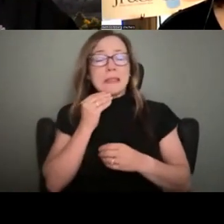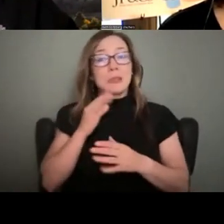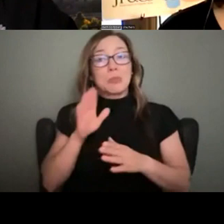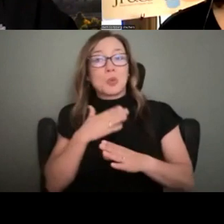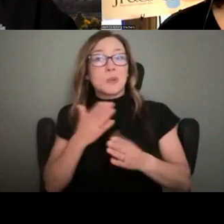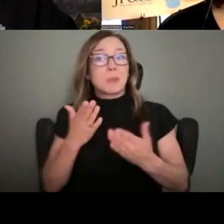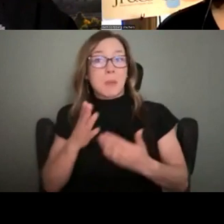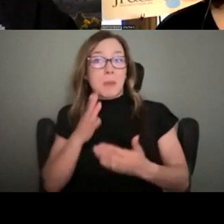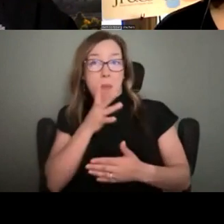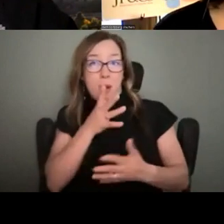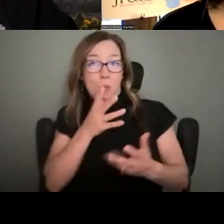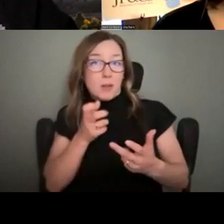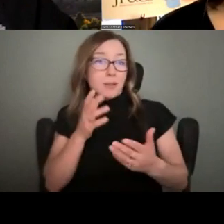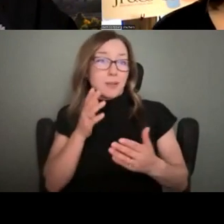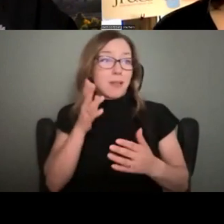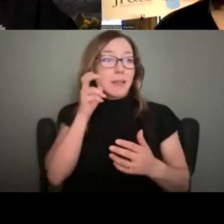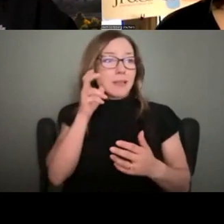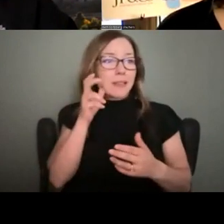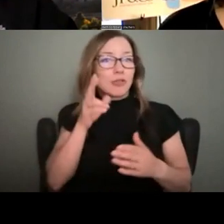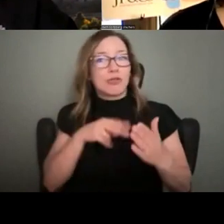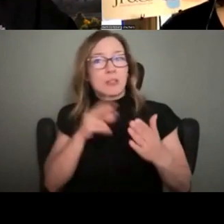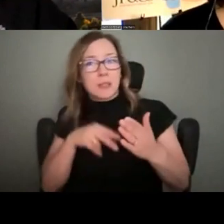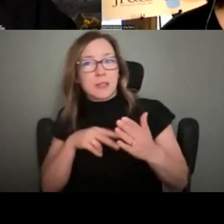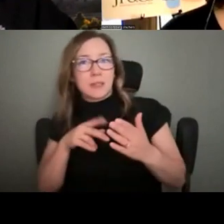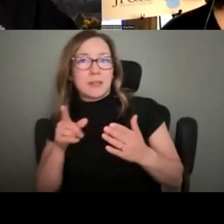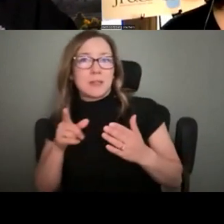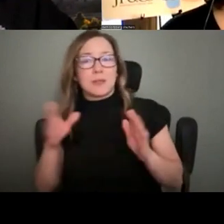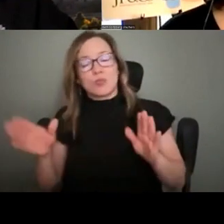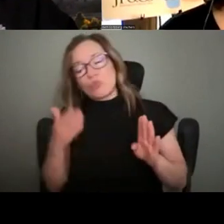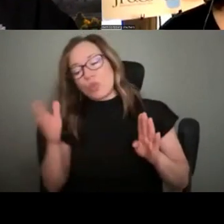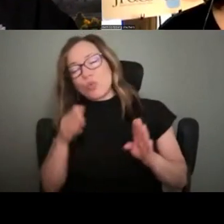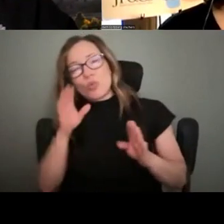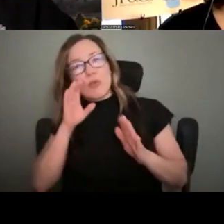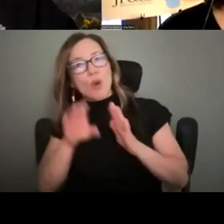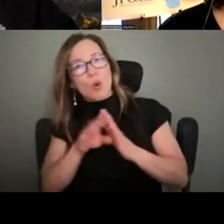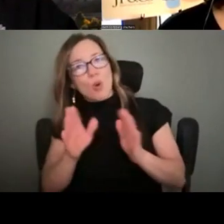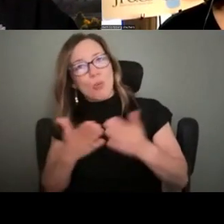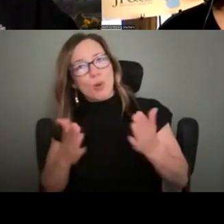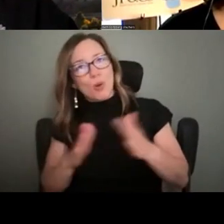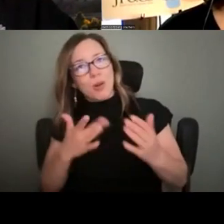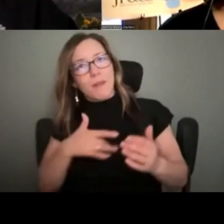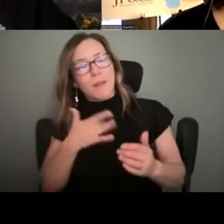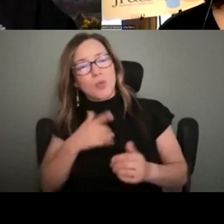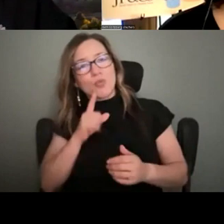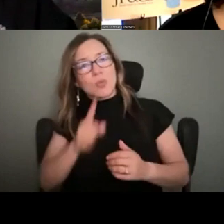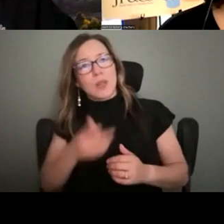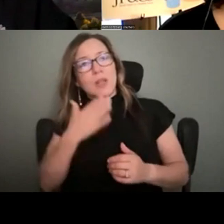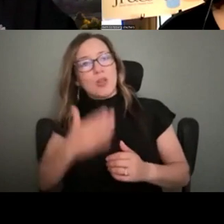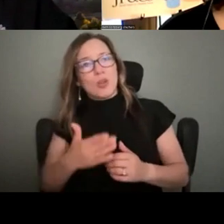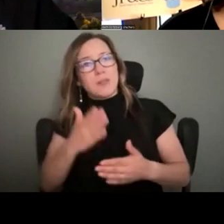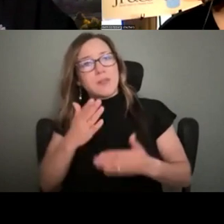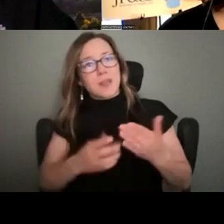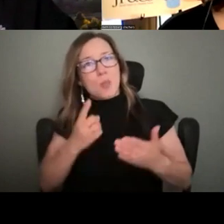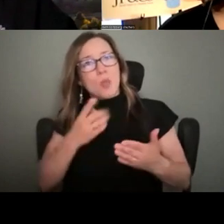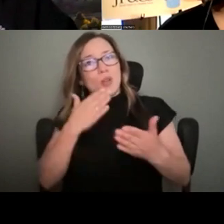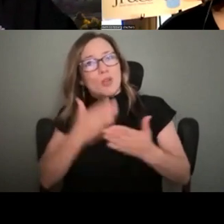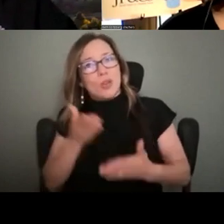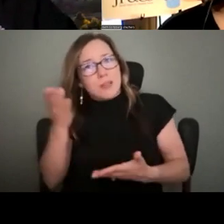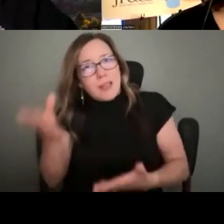to, reads to her, goes through photo albums. It feels really good to know that someone good is